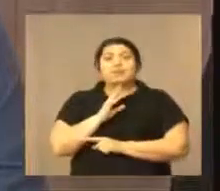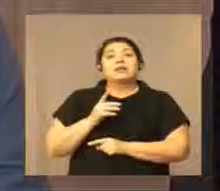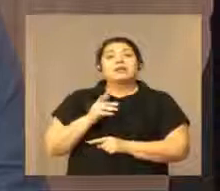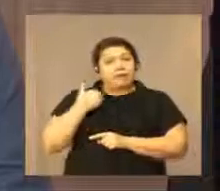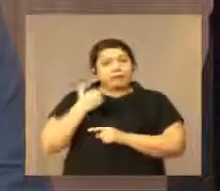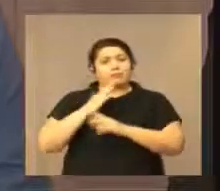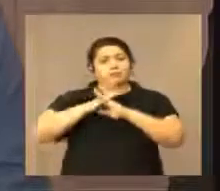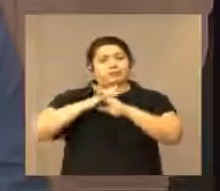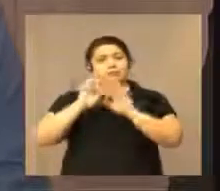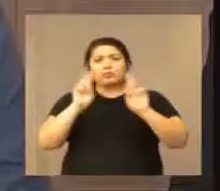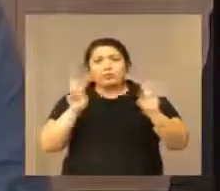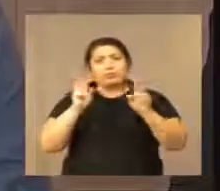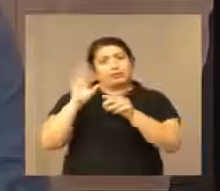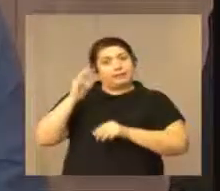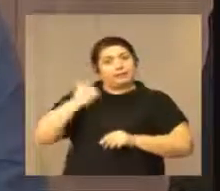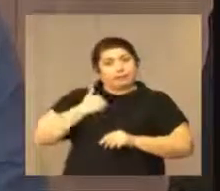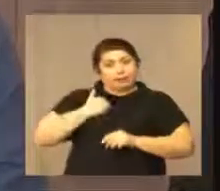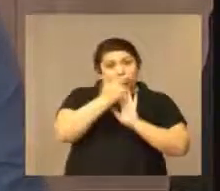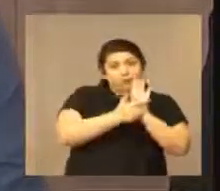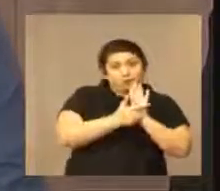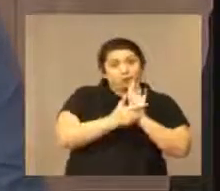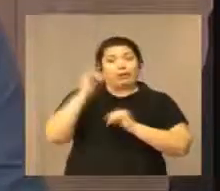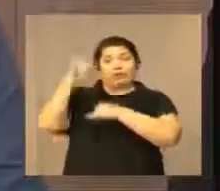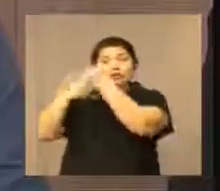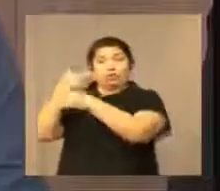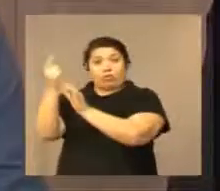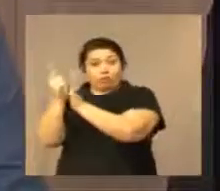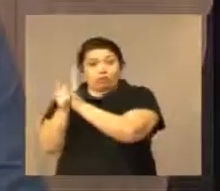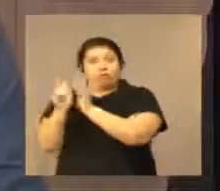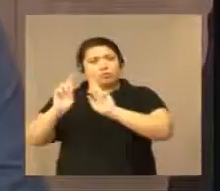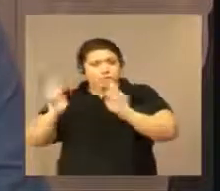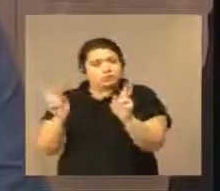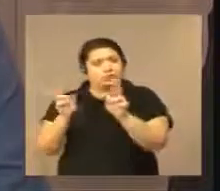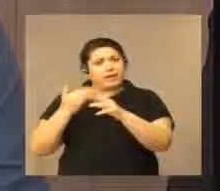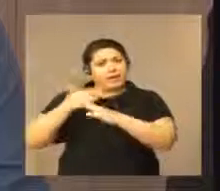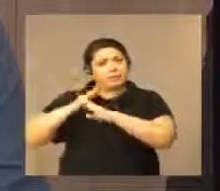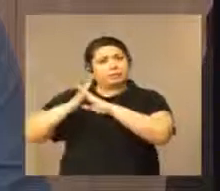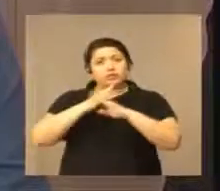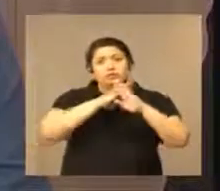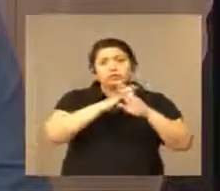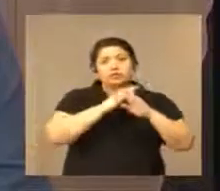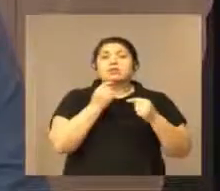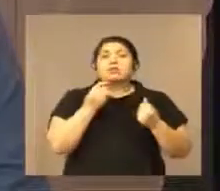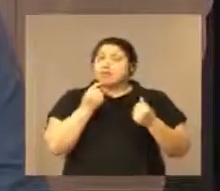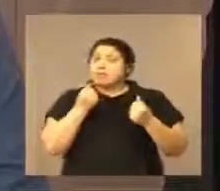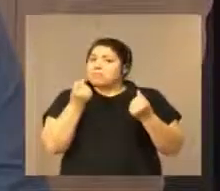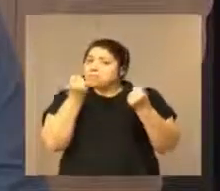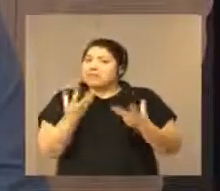in both Canadian and international law. And for a number of us that have participated in